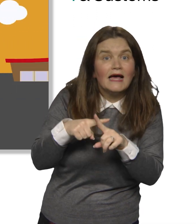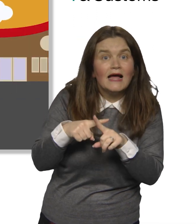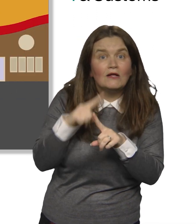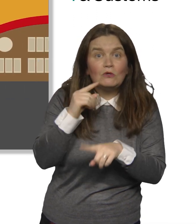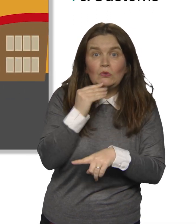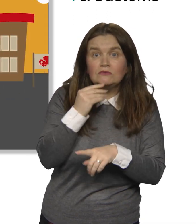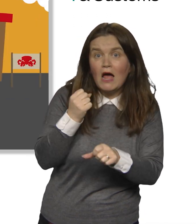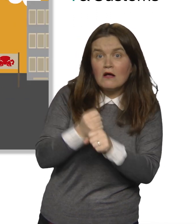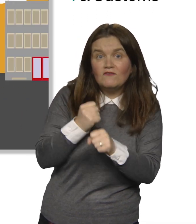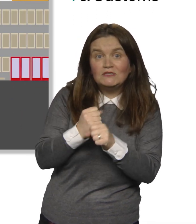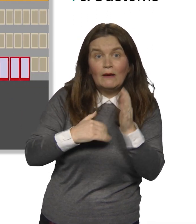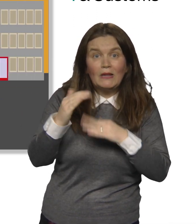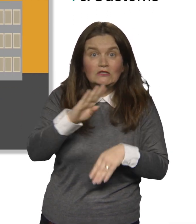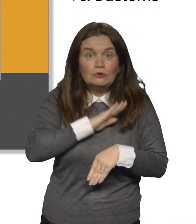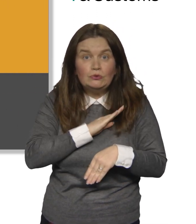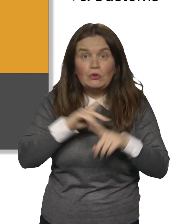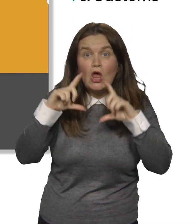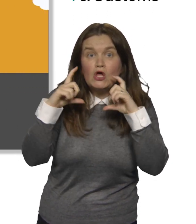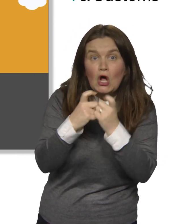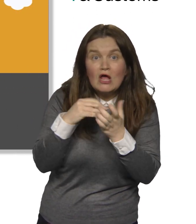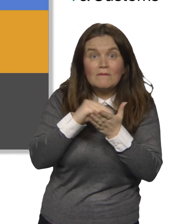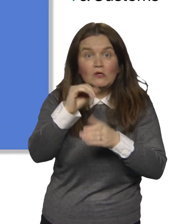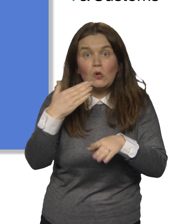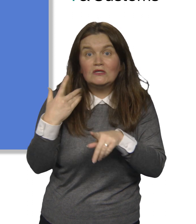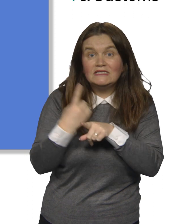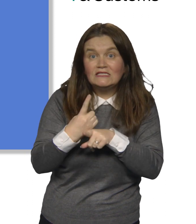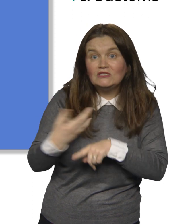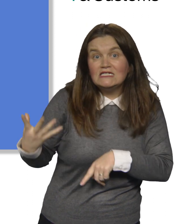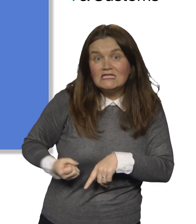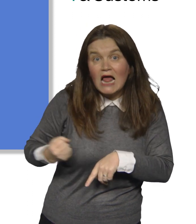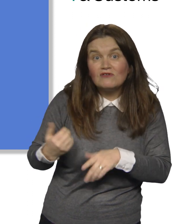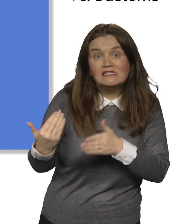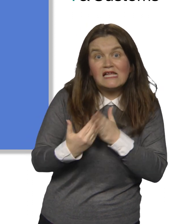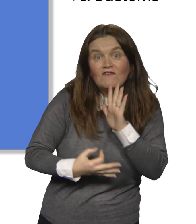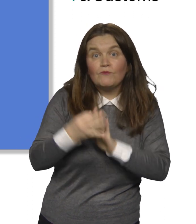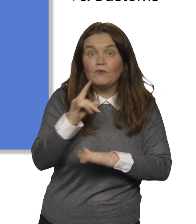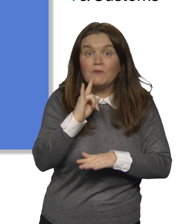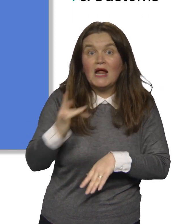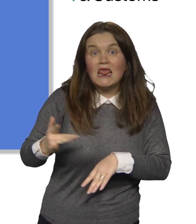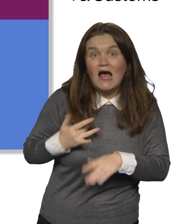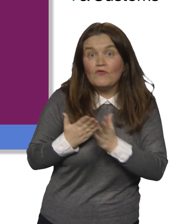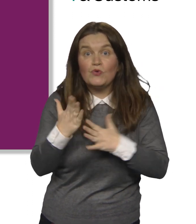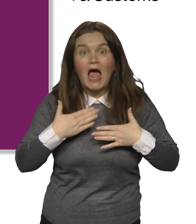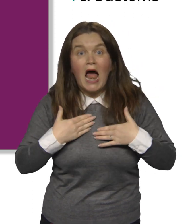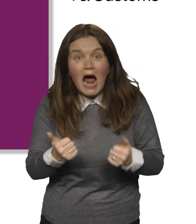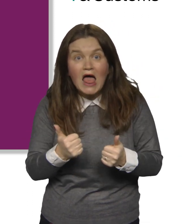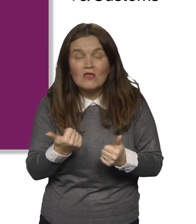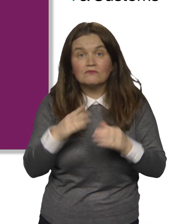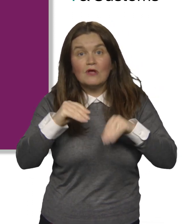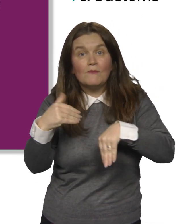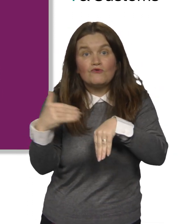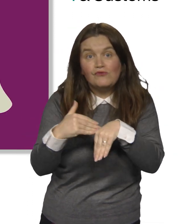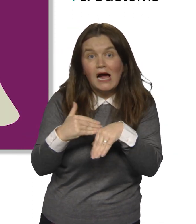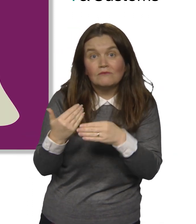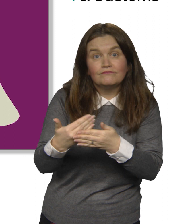to build schools and colleges, to pay your teachers' salaries, to save and improve people's lives through the health service, to fight crime and defend